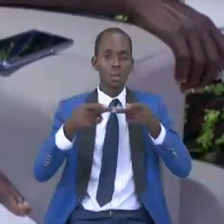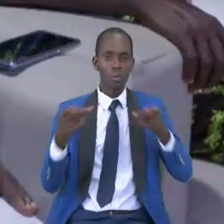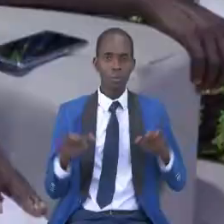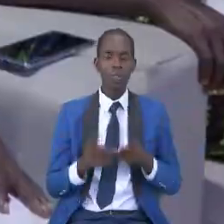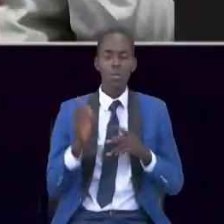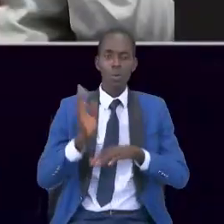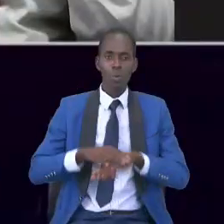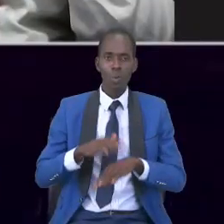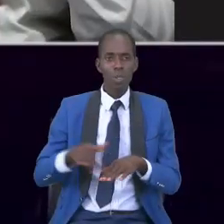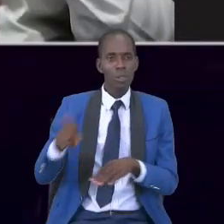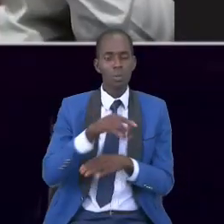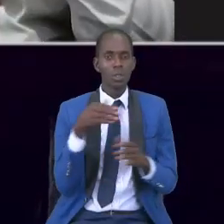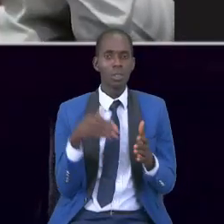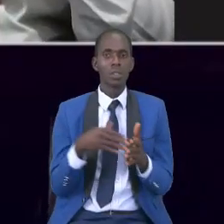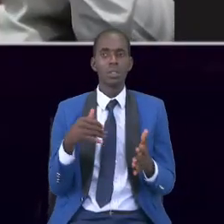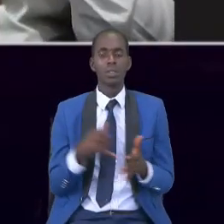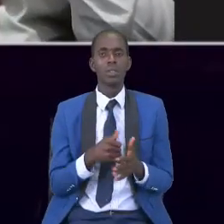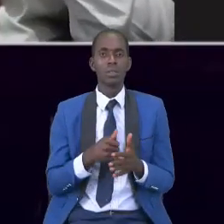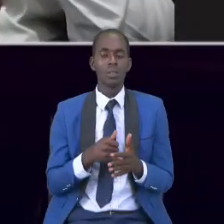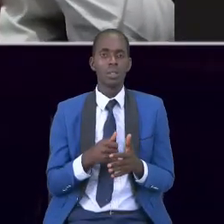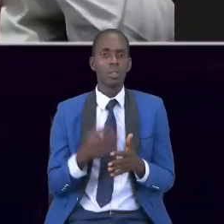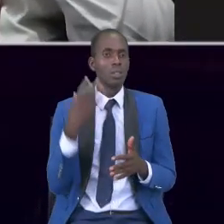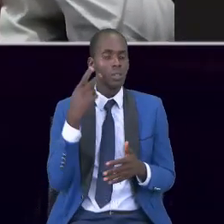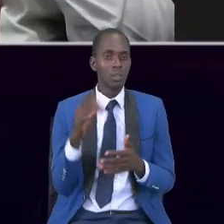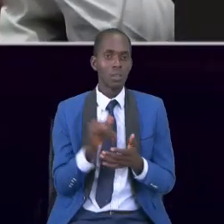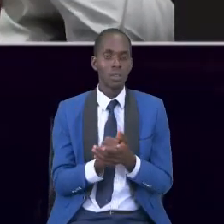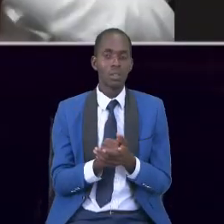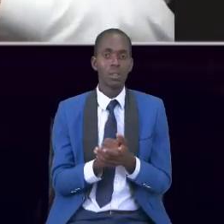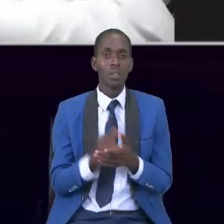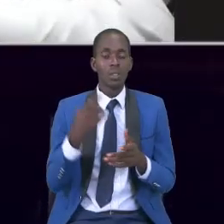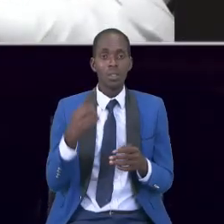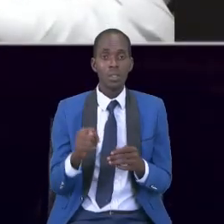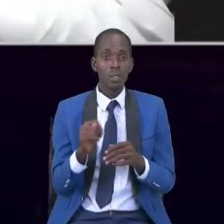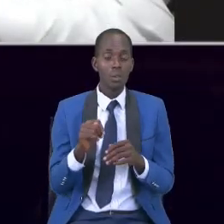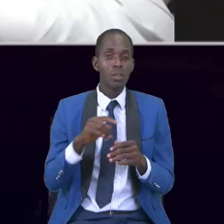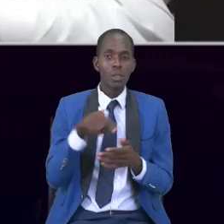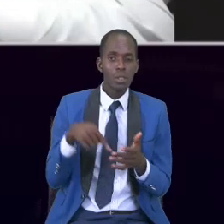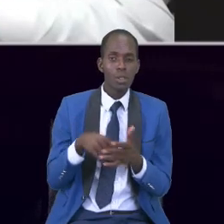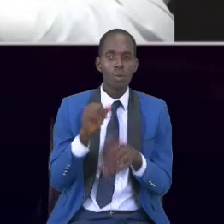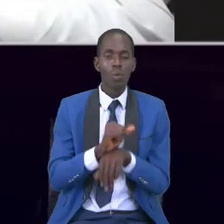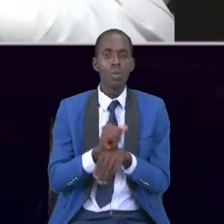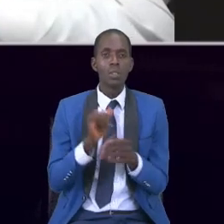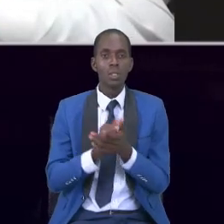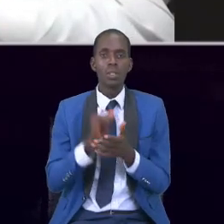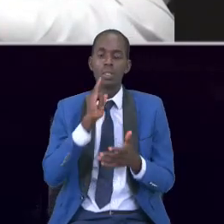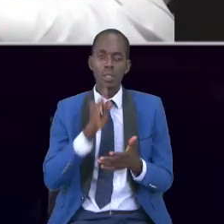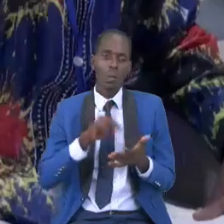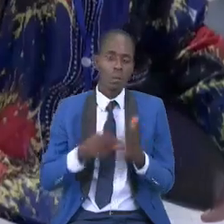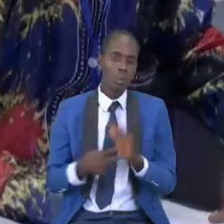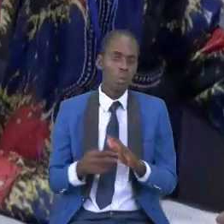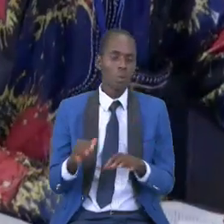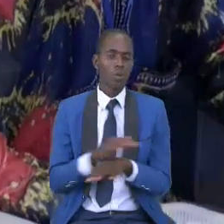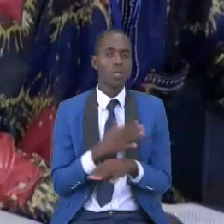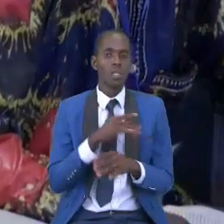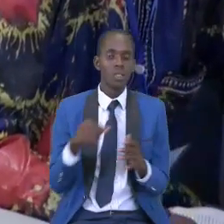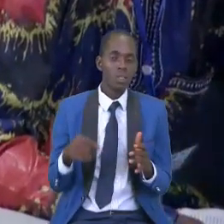has come before me. Look at this great commission that is purposeful. This revelation that is purposeful. And